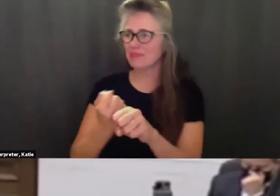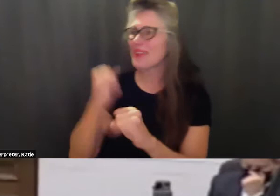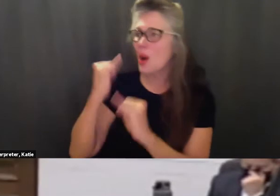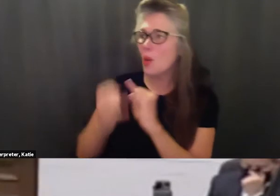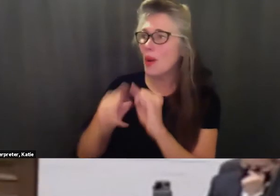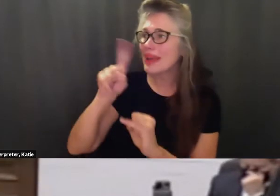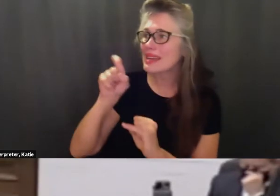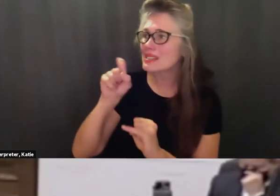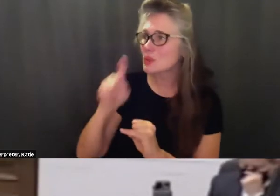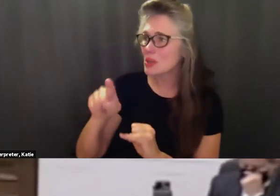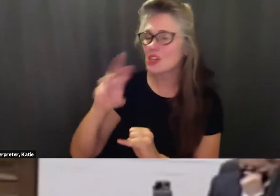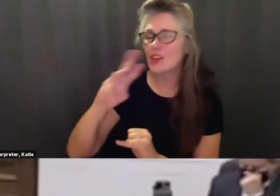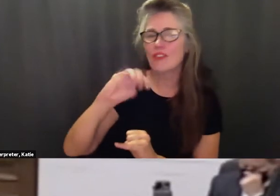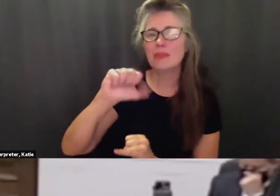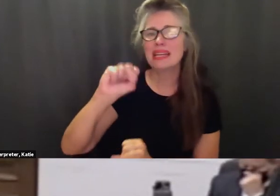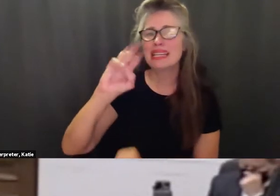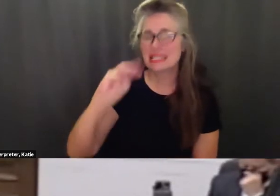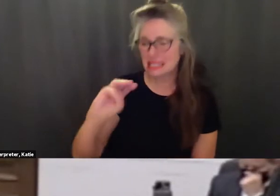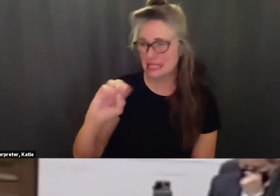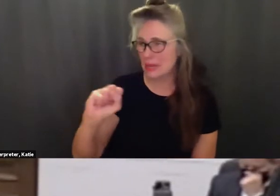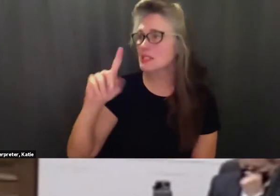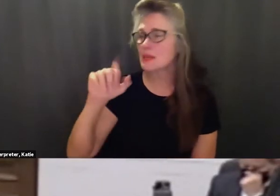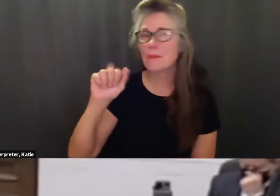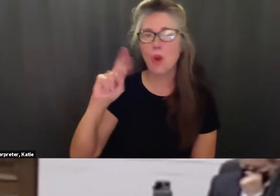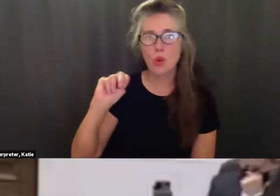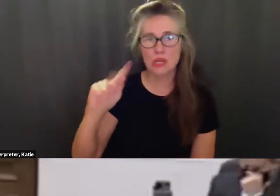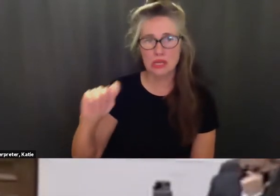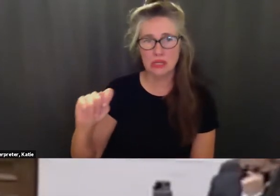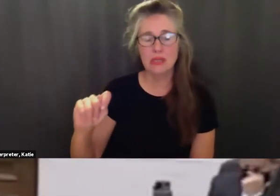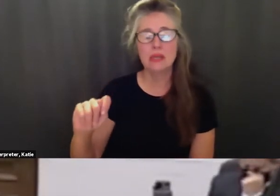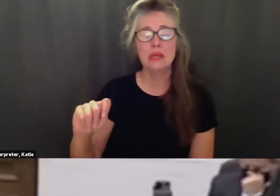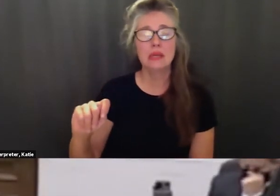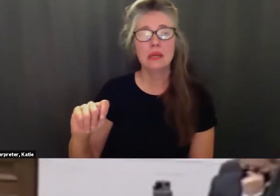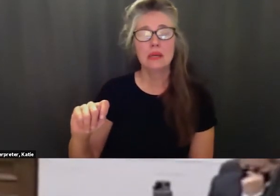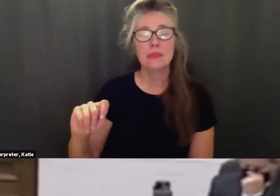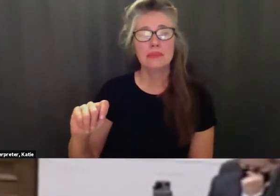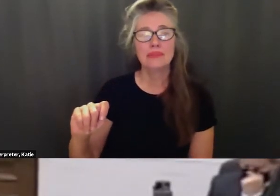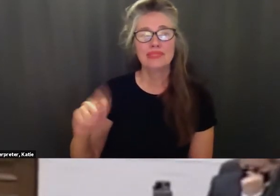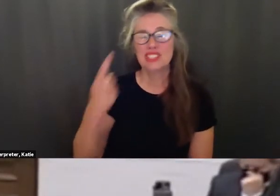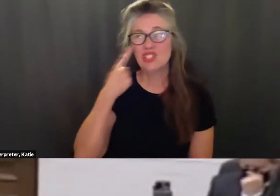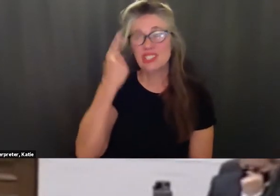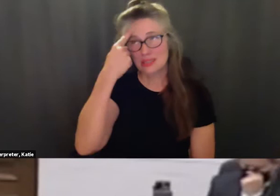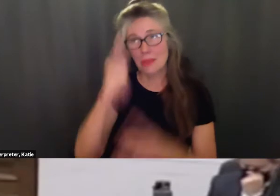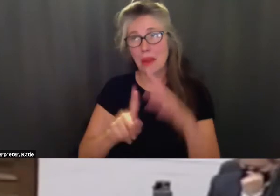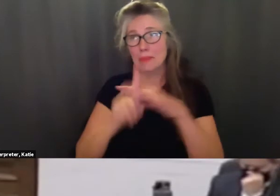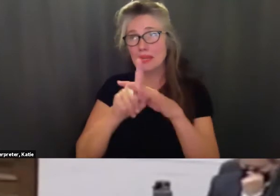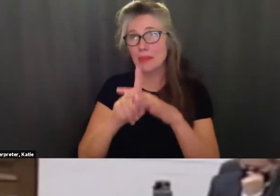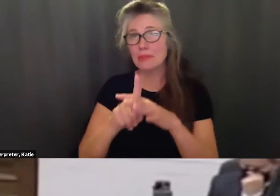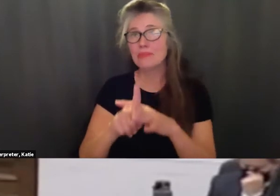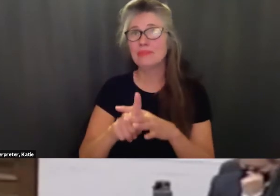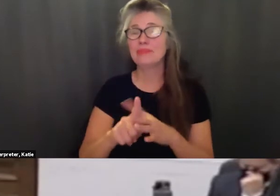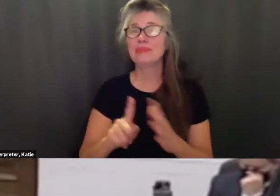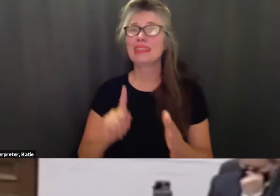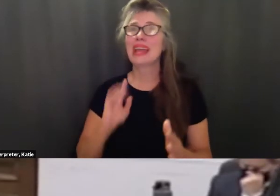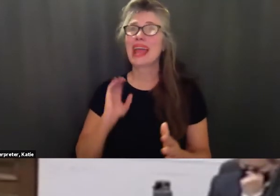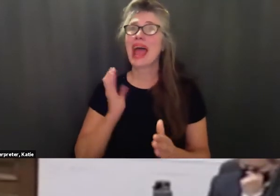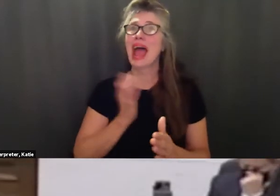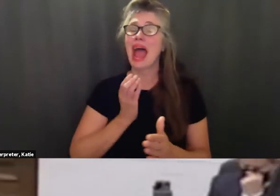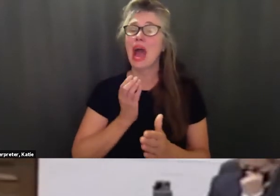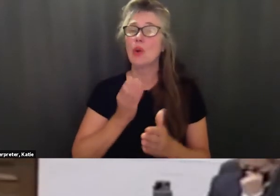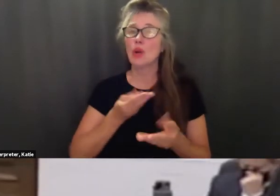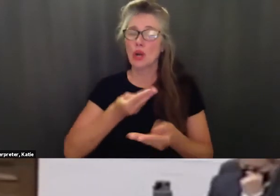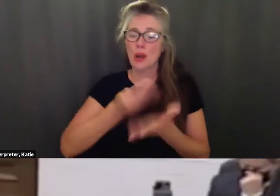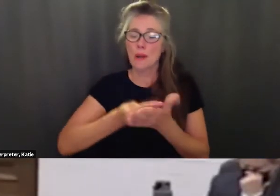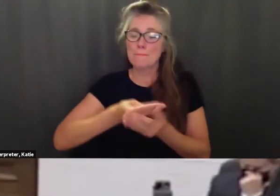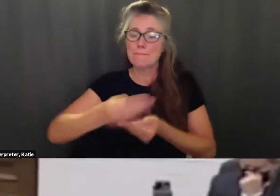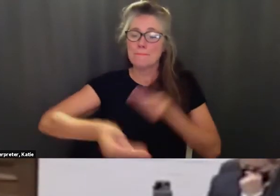just a minute ago, but it just popped up there. So we're really trying to align our budget with what we're trying to do here.